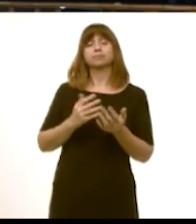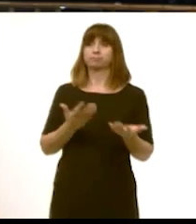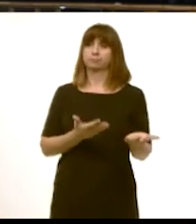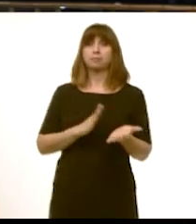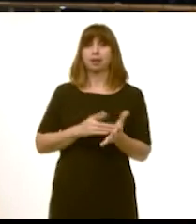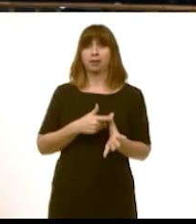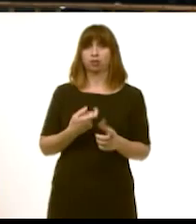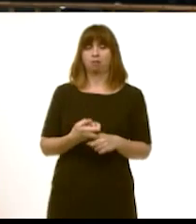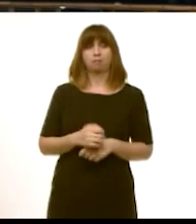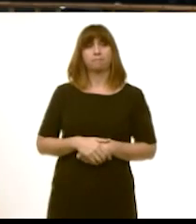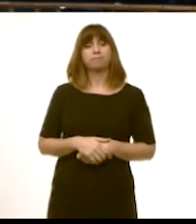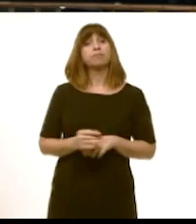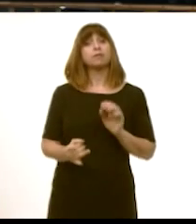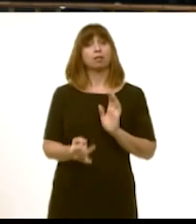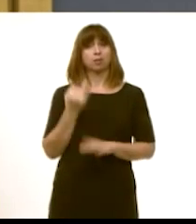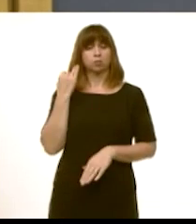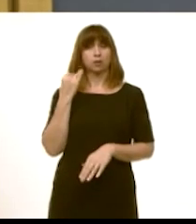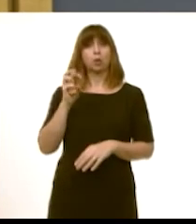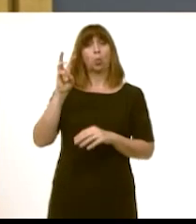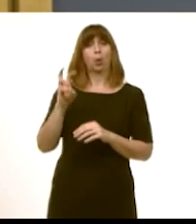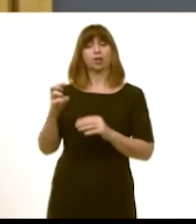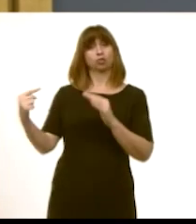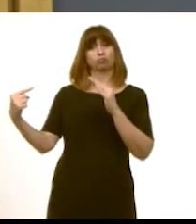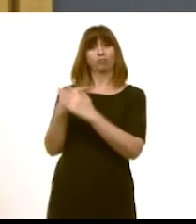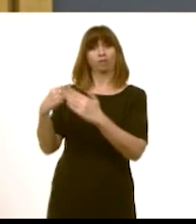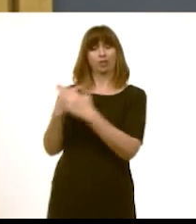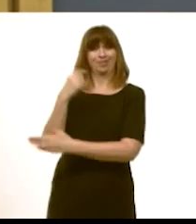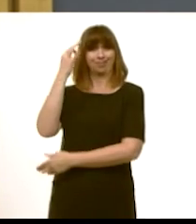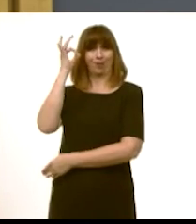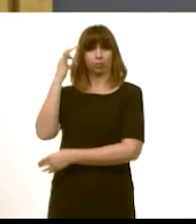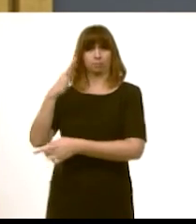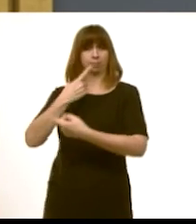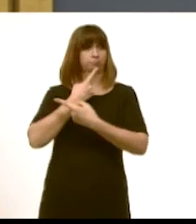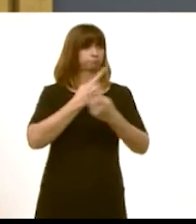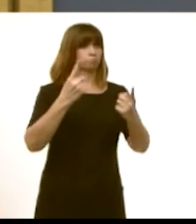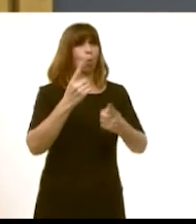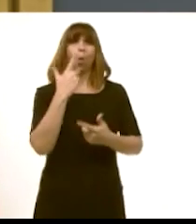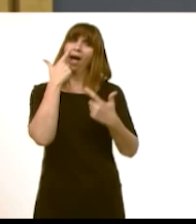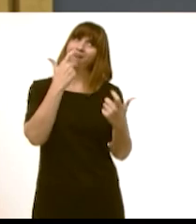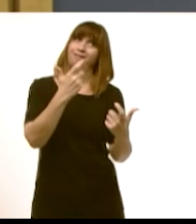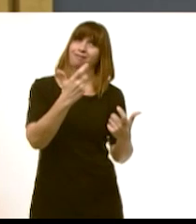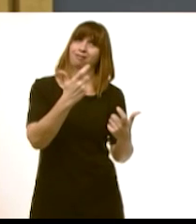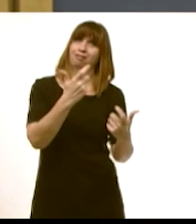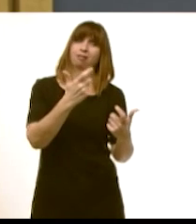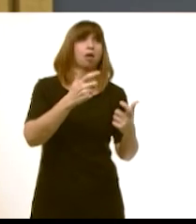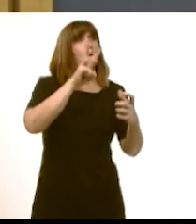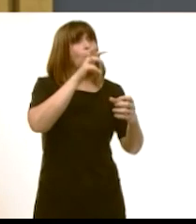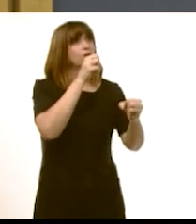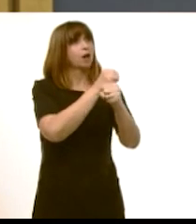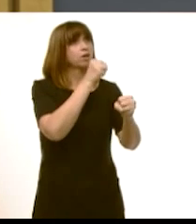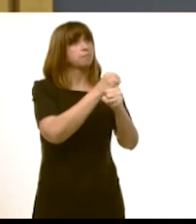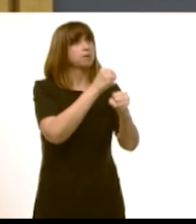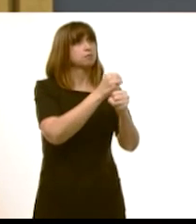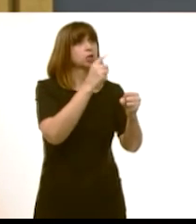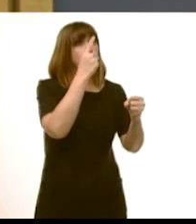Minister, last week the Welsh Refugees Council said there was a danger that Welsh Government could provide a lot